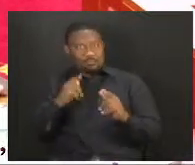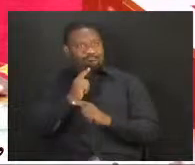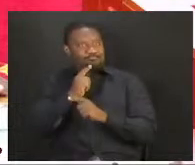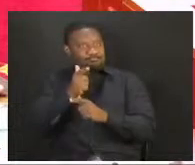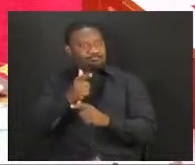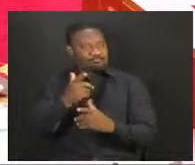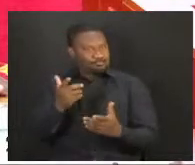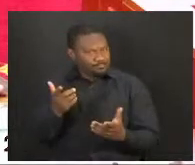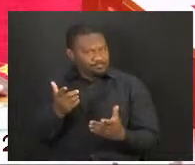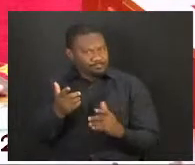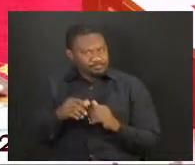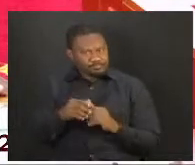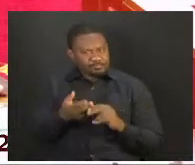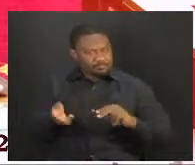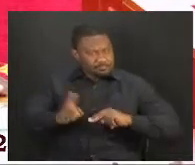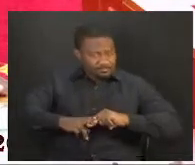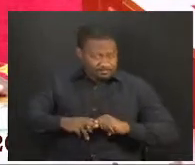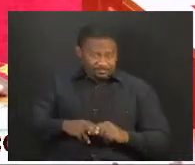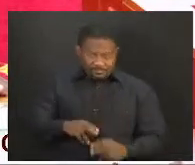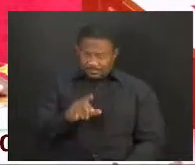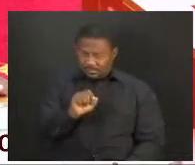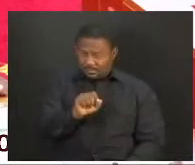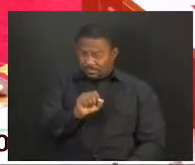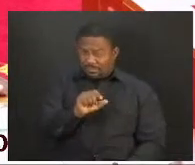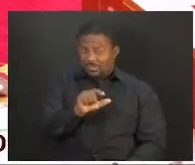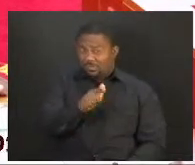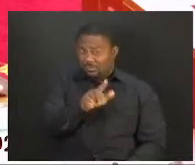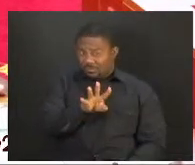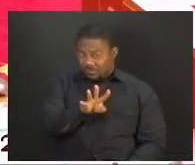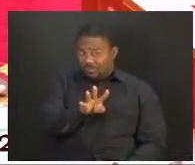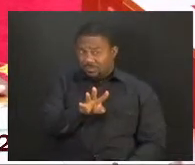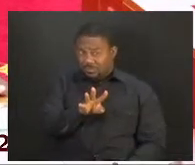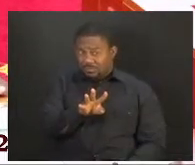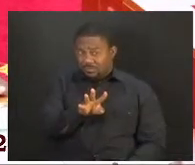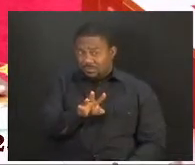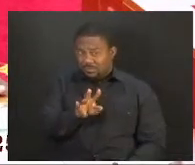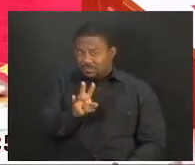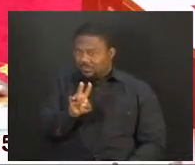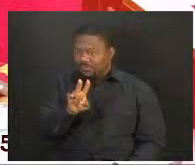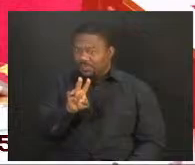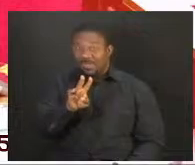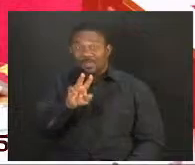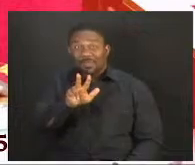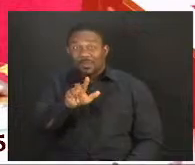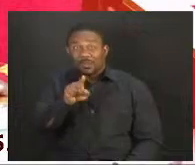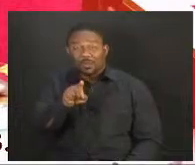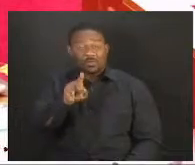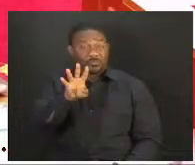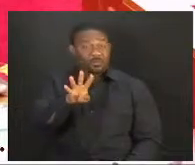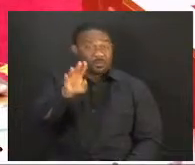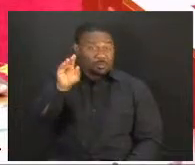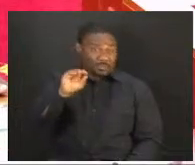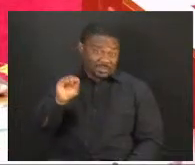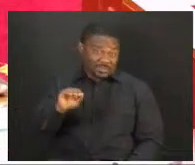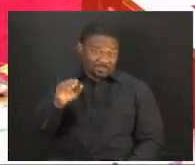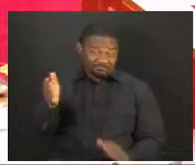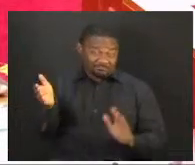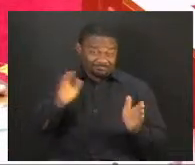in 2024. This is an increase of 73.4% over the previous